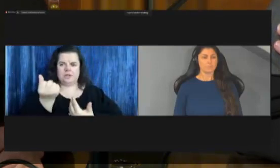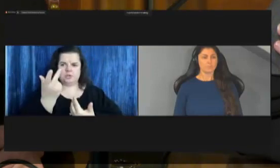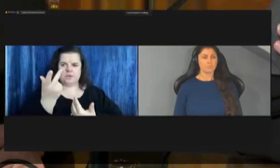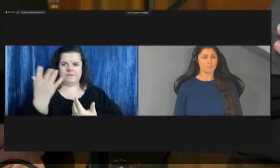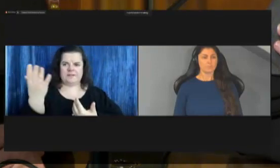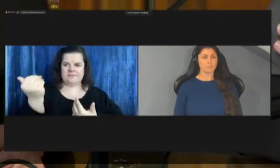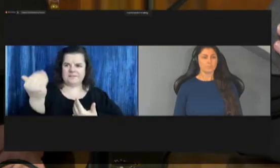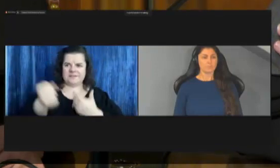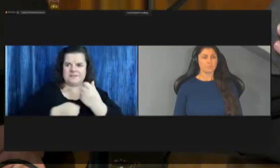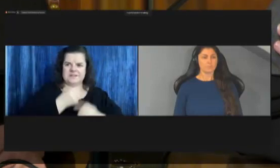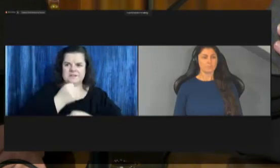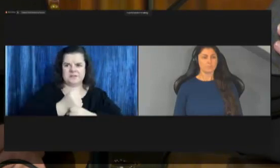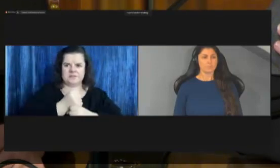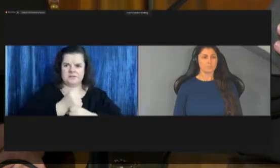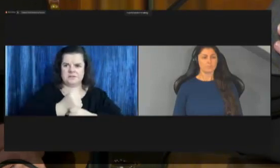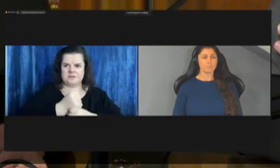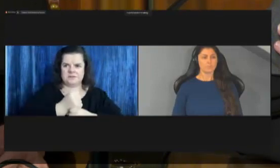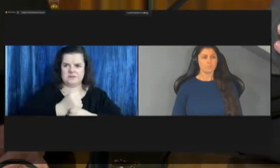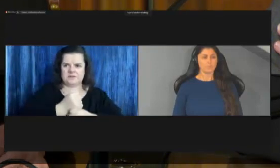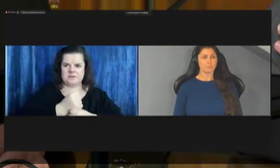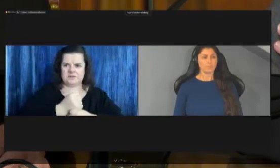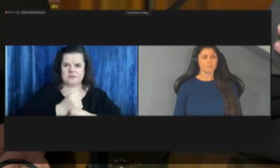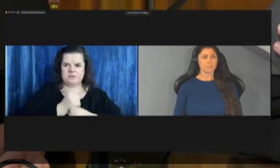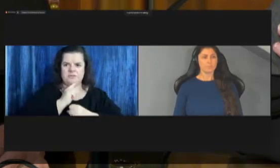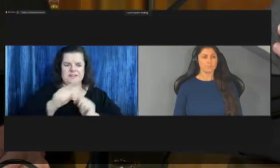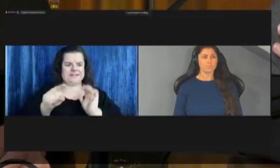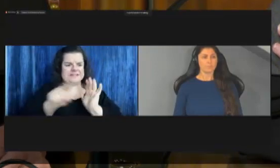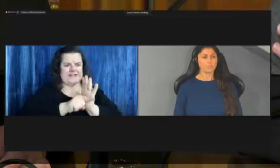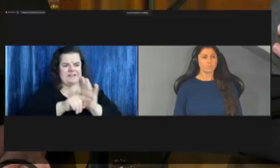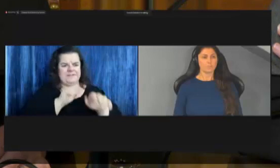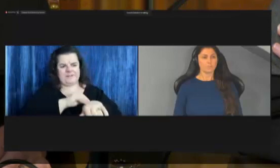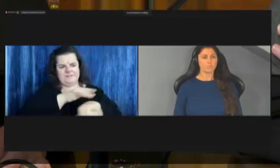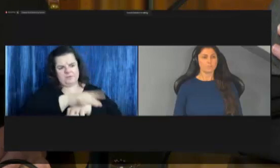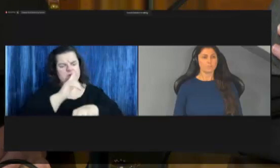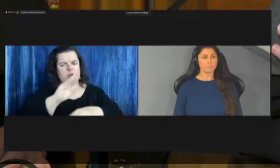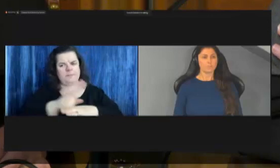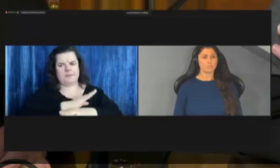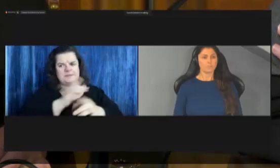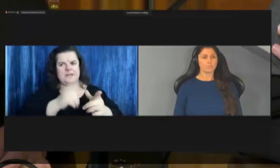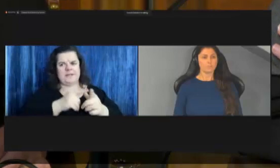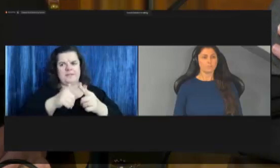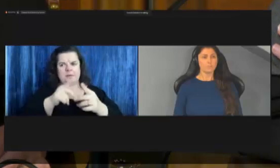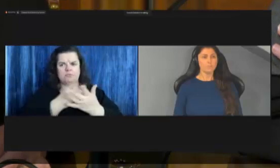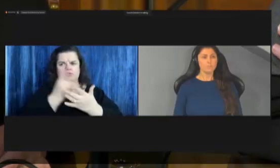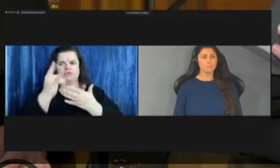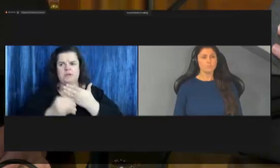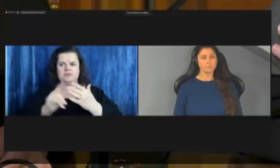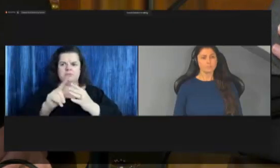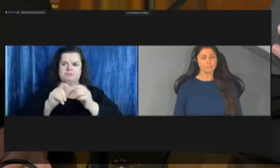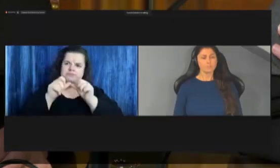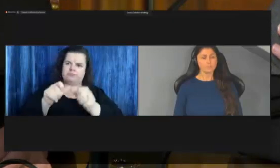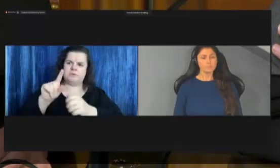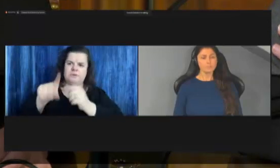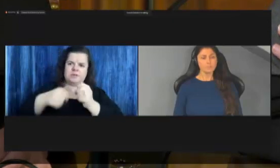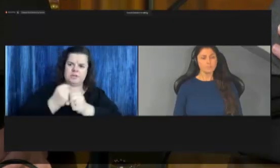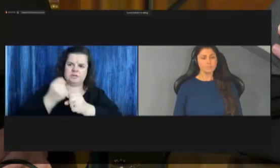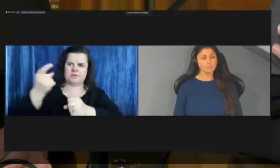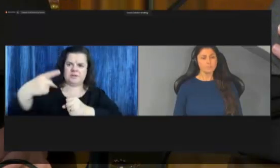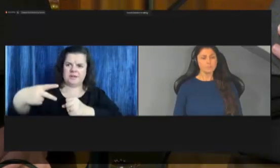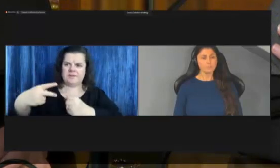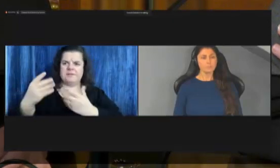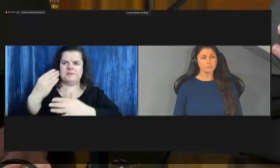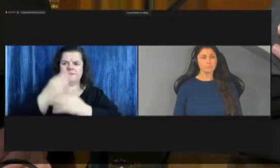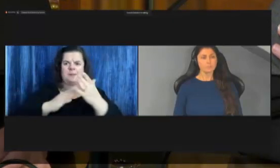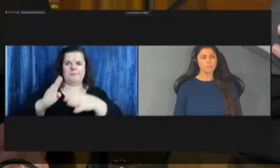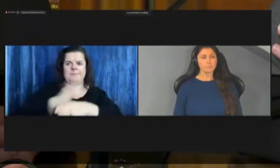years, right? It was really negative impact on business. Then have a project go on for a year, year and a half. Some businesses literally went out of